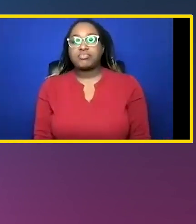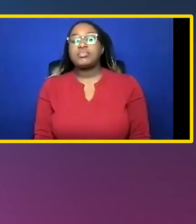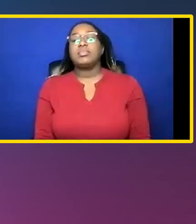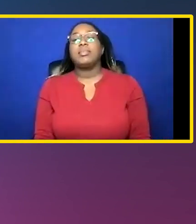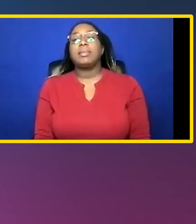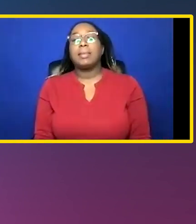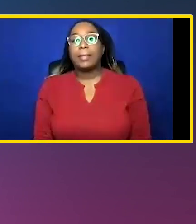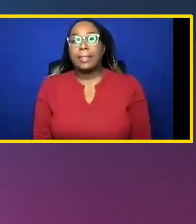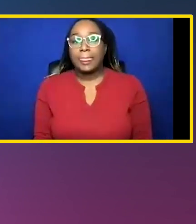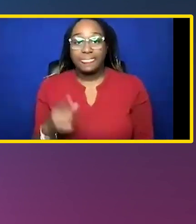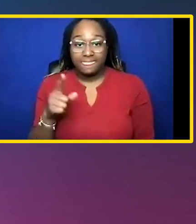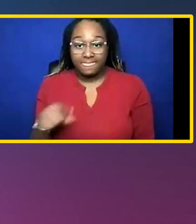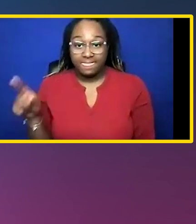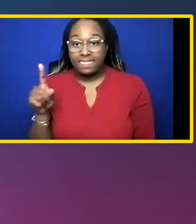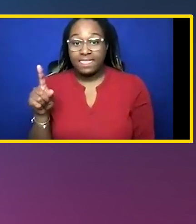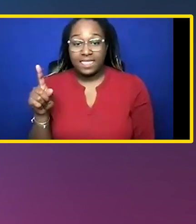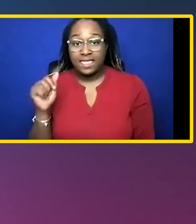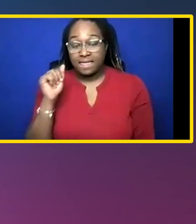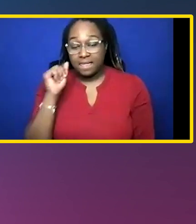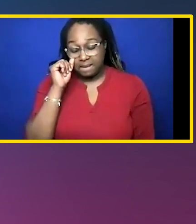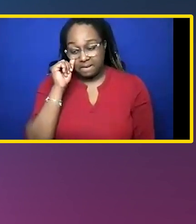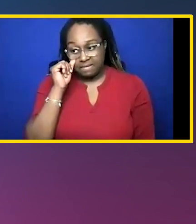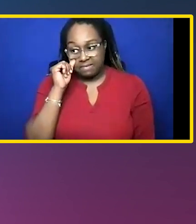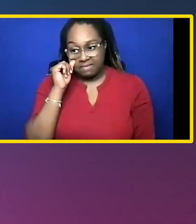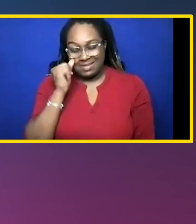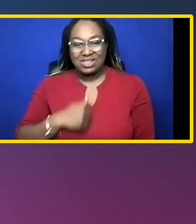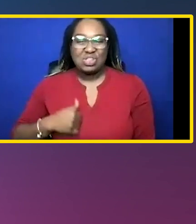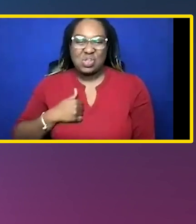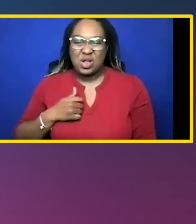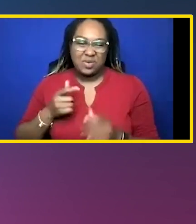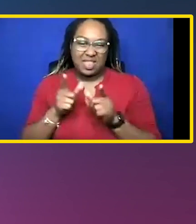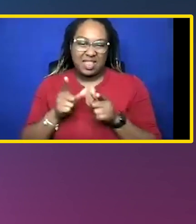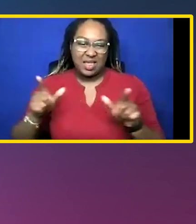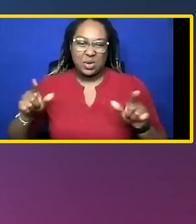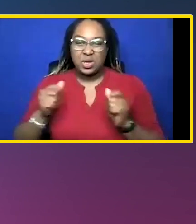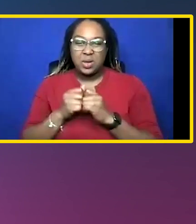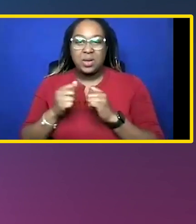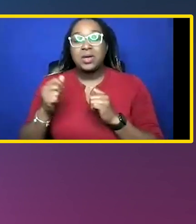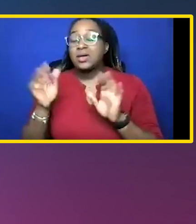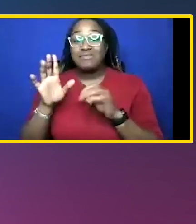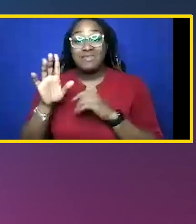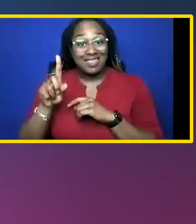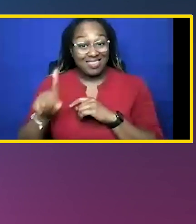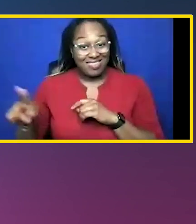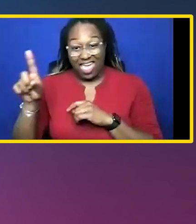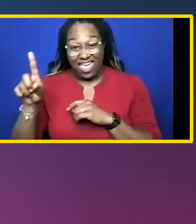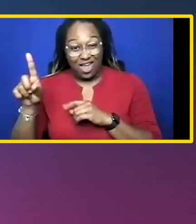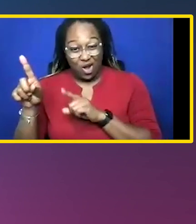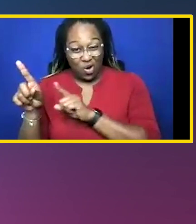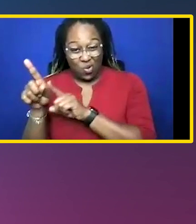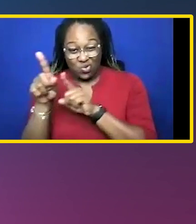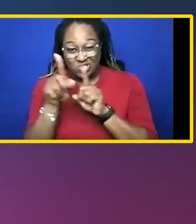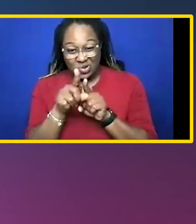they, and oh, look at this language. Oh, sorry, but they are also just as